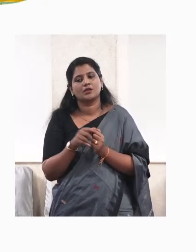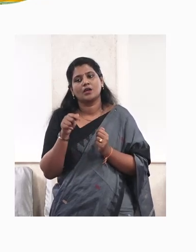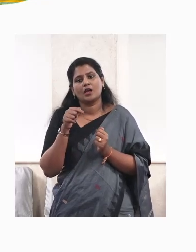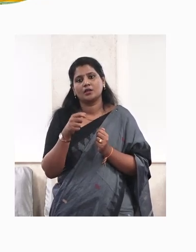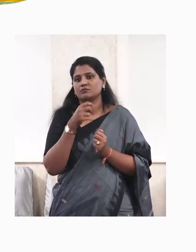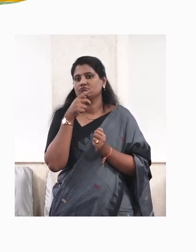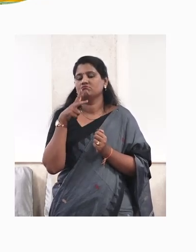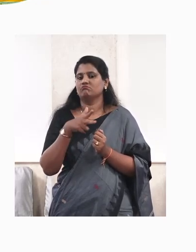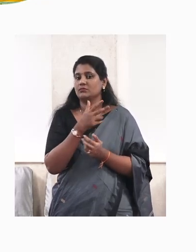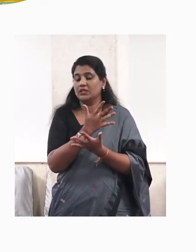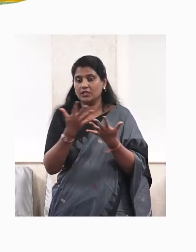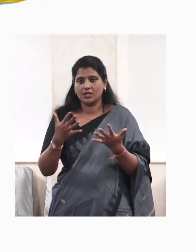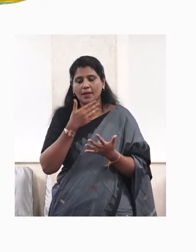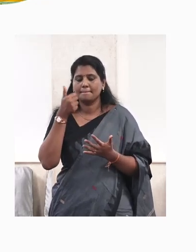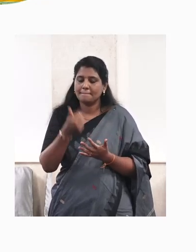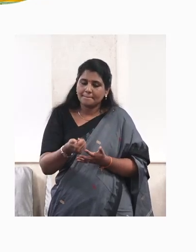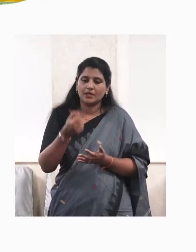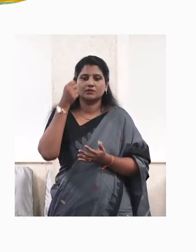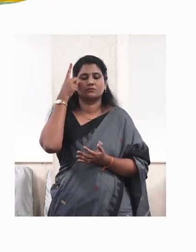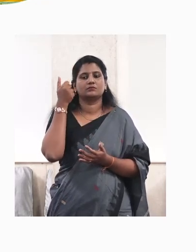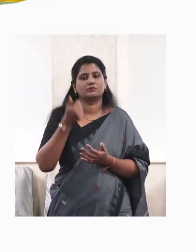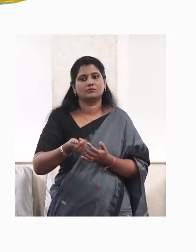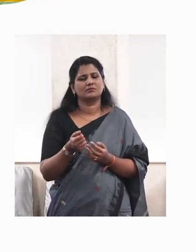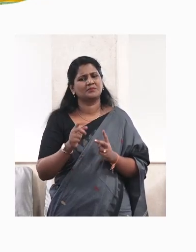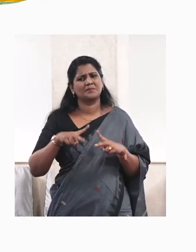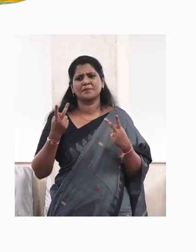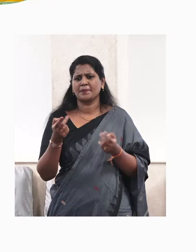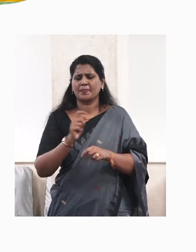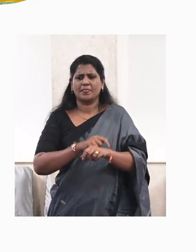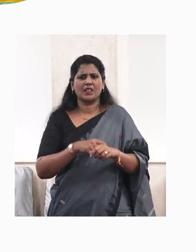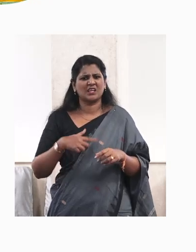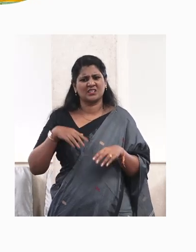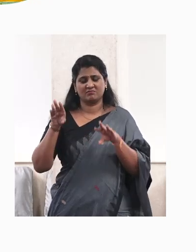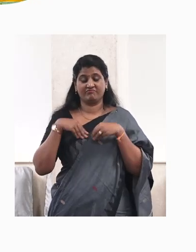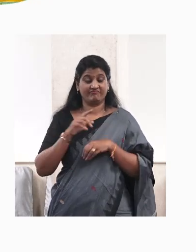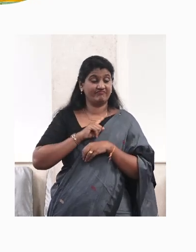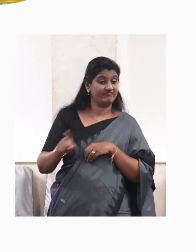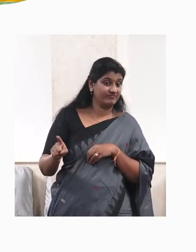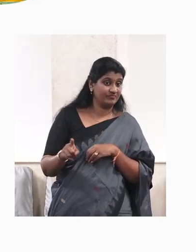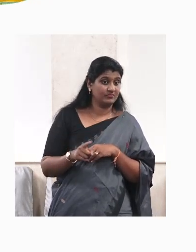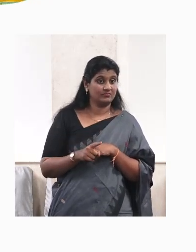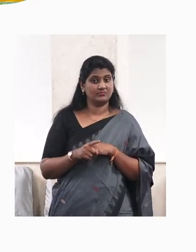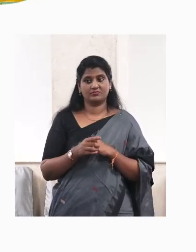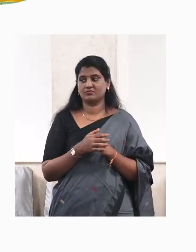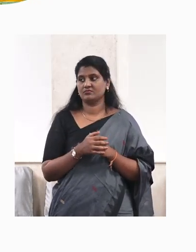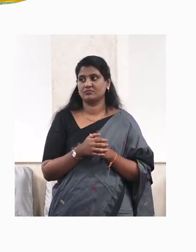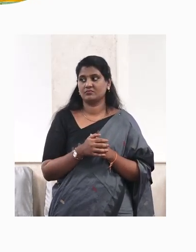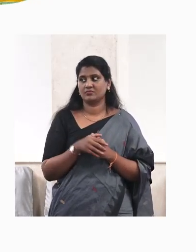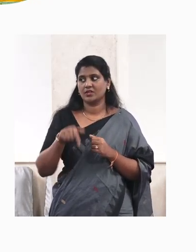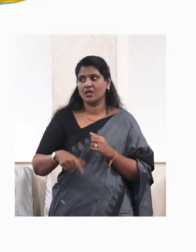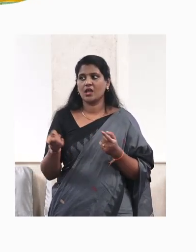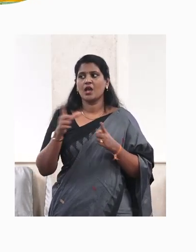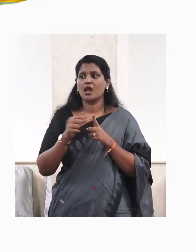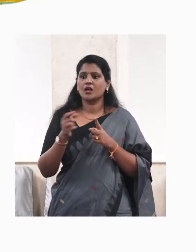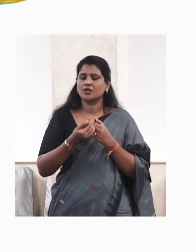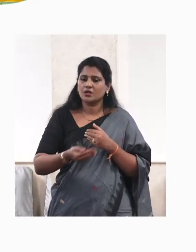make better understanding, because many times we disagree because we don't listen very well what is going